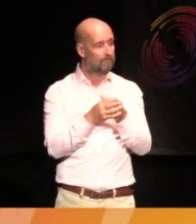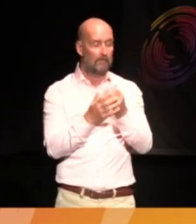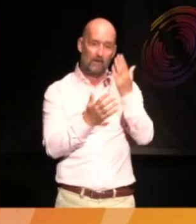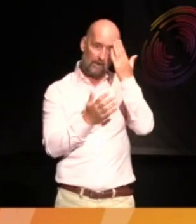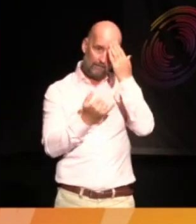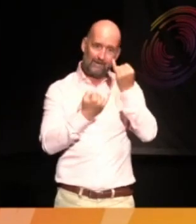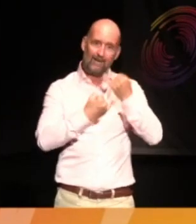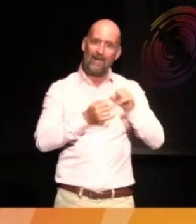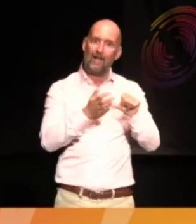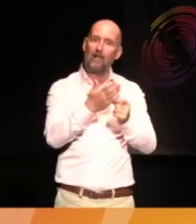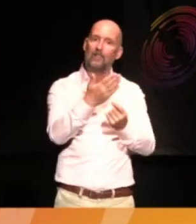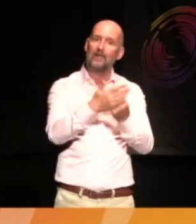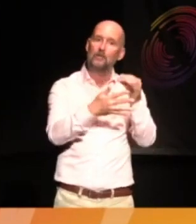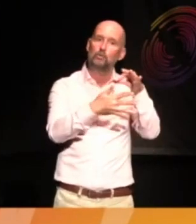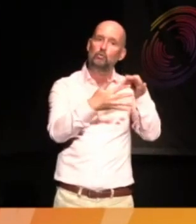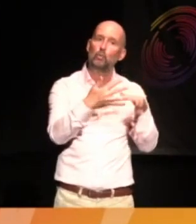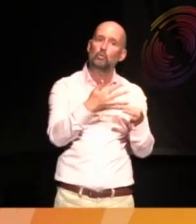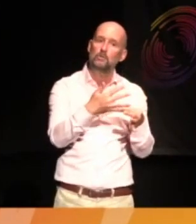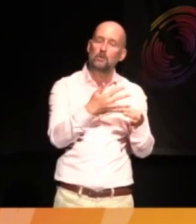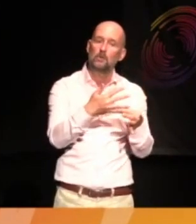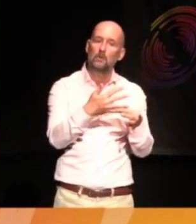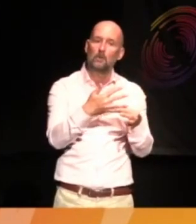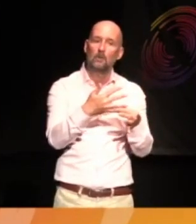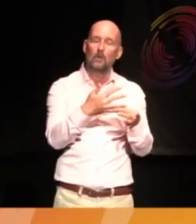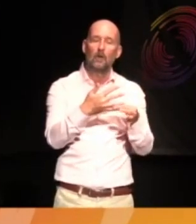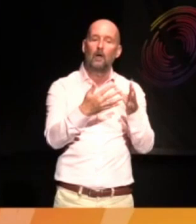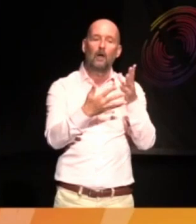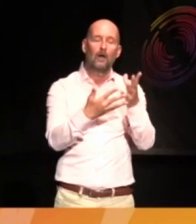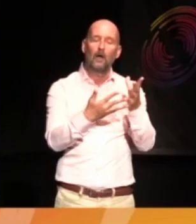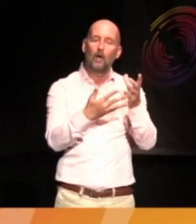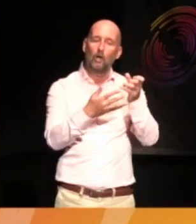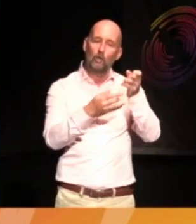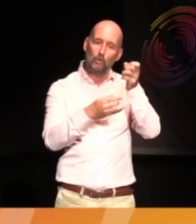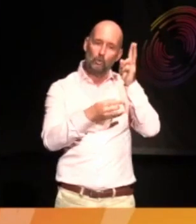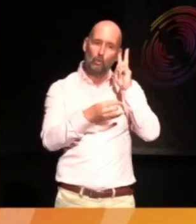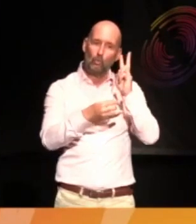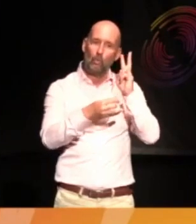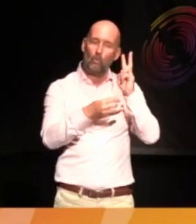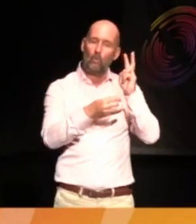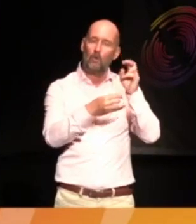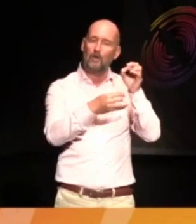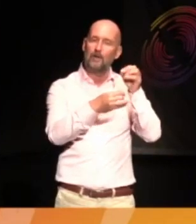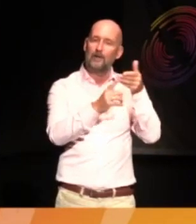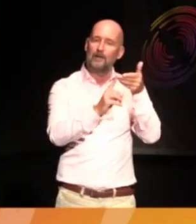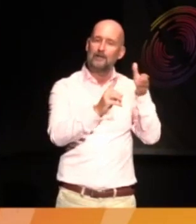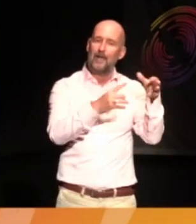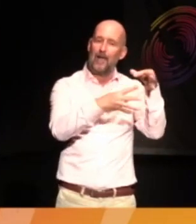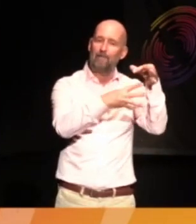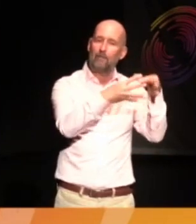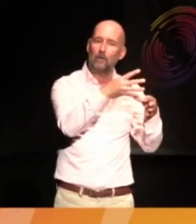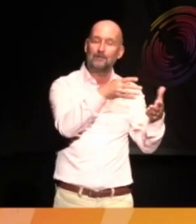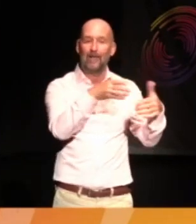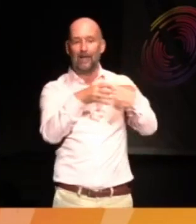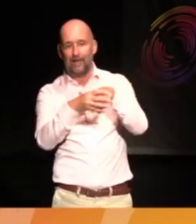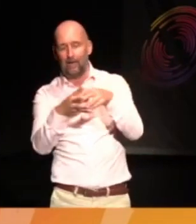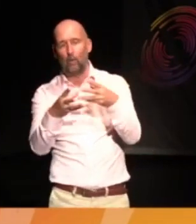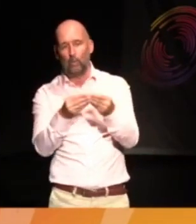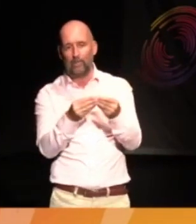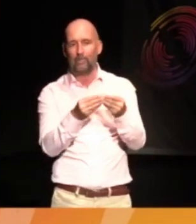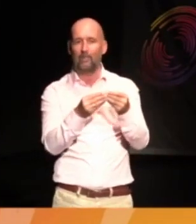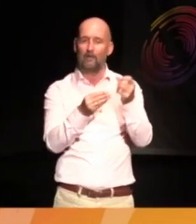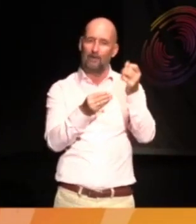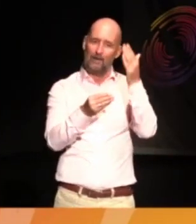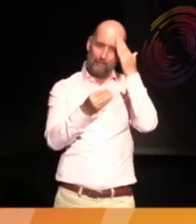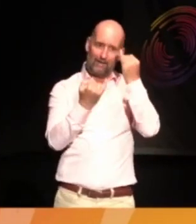health issues. I'm not lumping neurodiversity in with mental health issues, but I'm saying that there is a